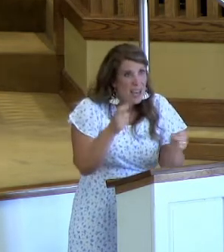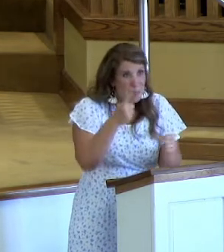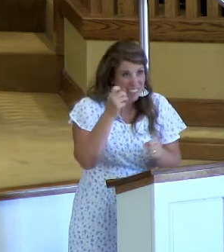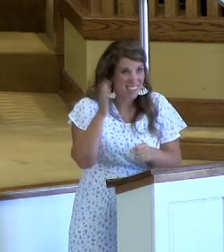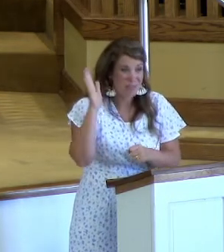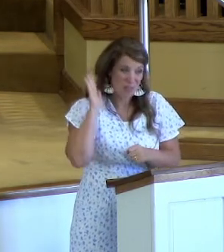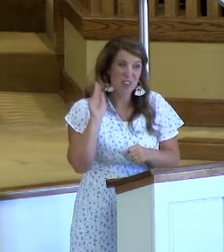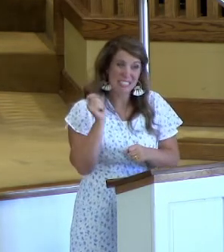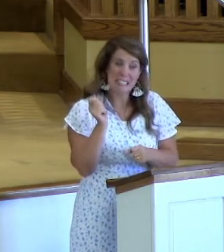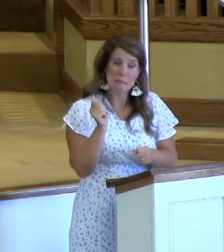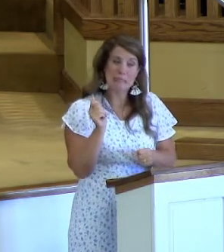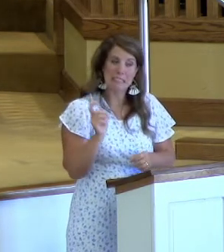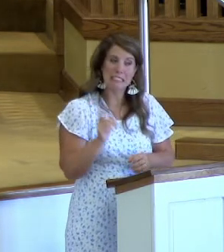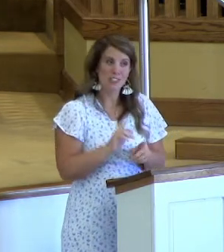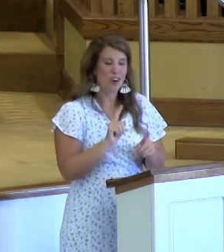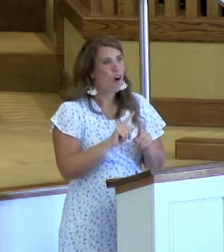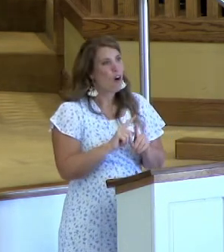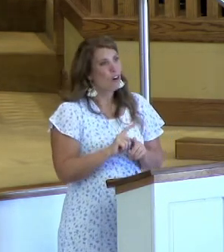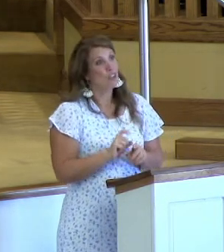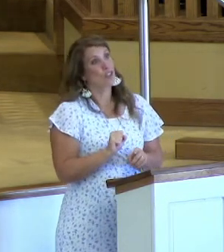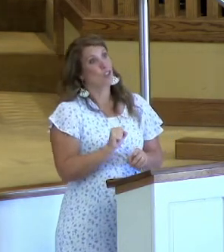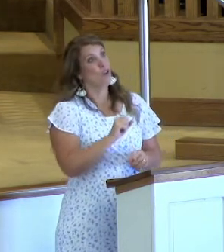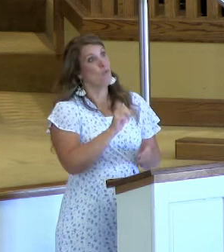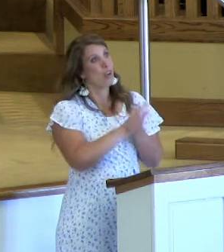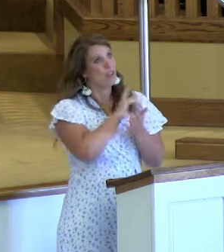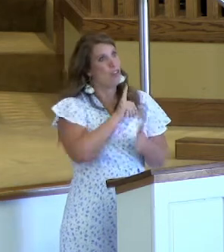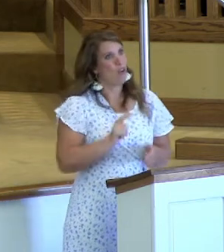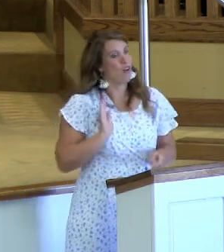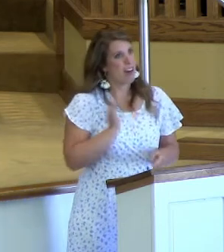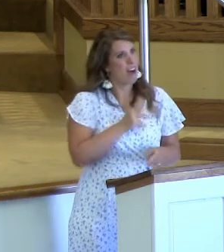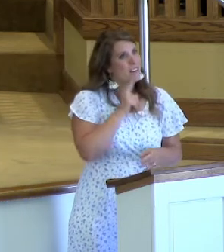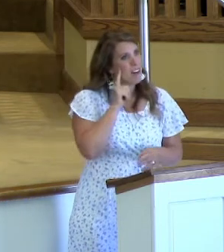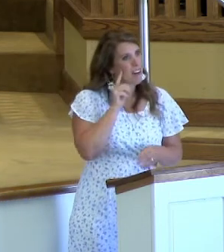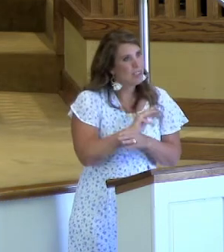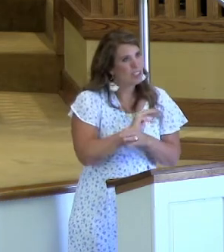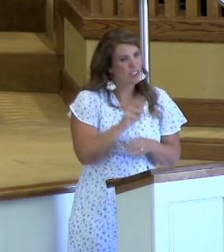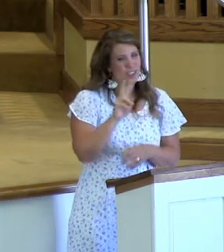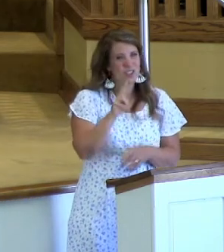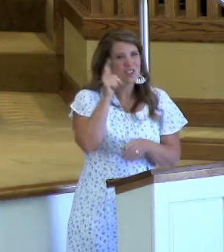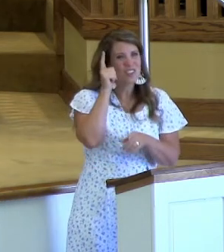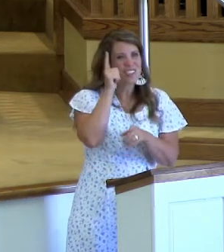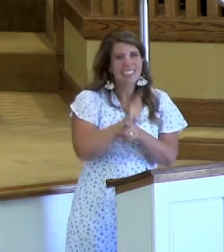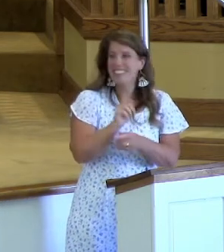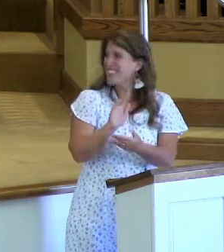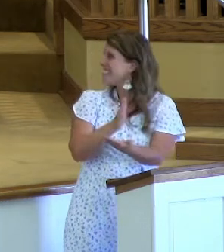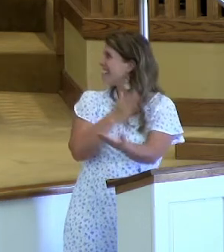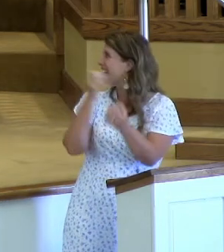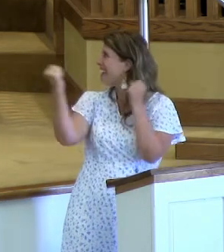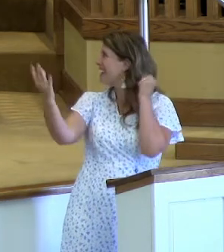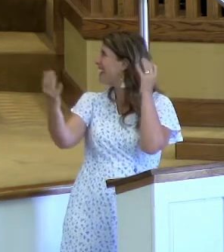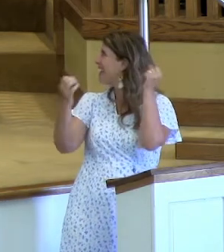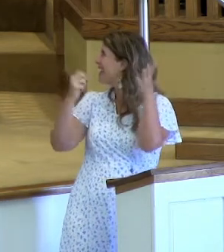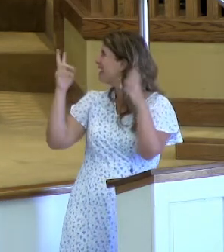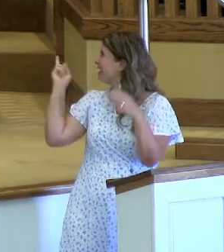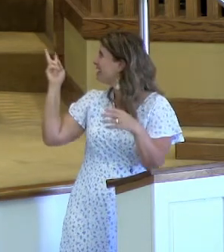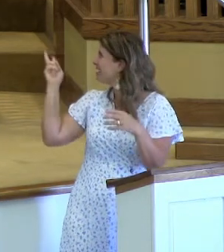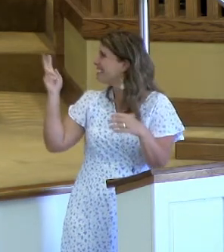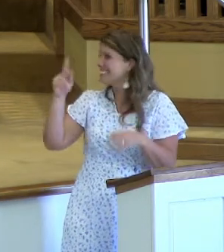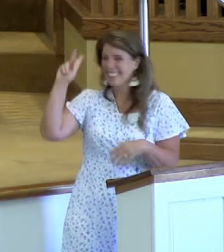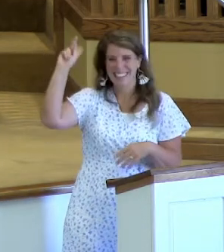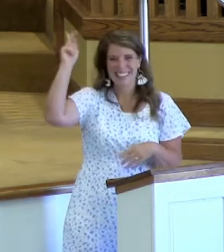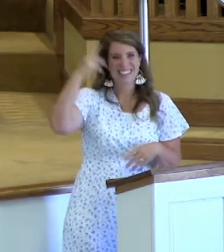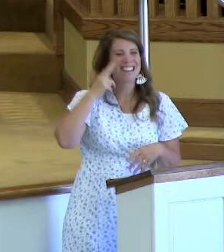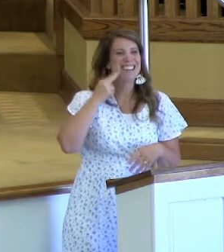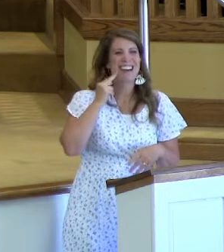testimony? And so praise the Lord for our deaf ministry. I was just thinking about seeing two sisters up here singing, signing the songs. Both of them are deaf. Of course,